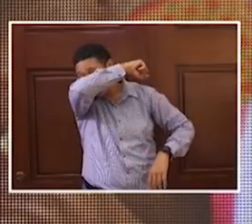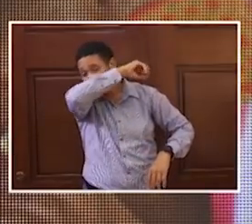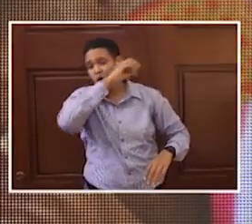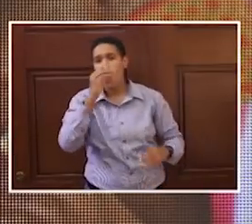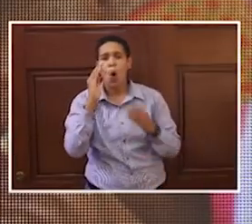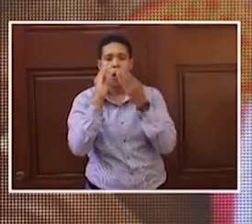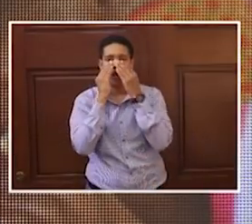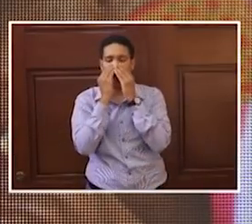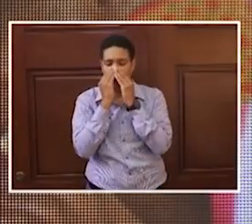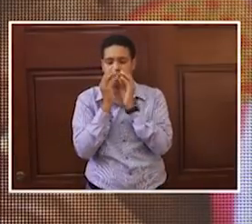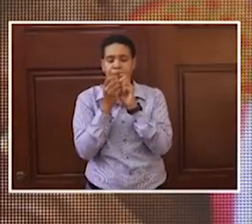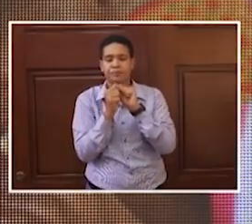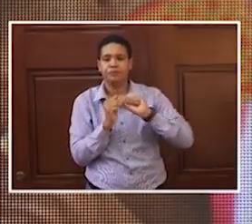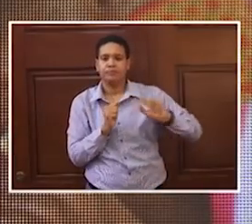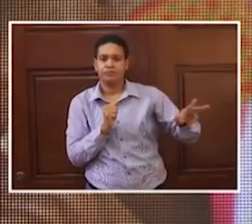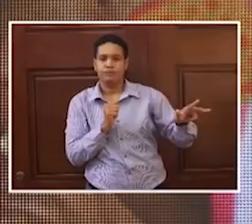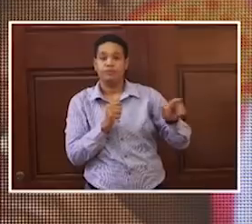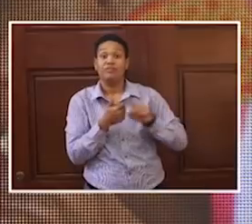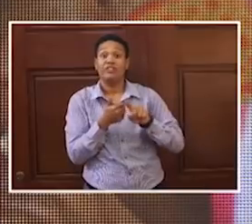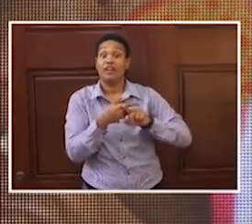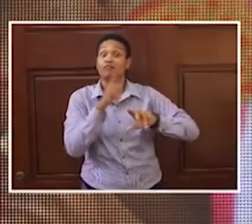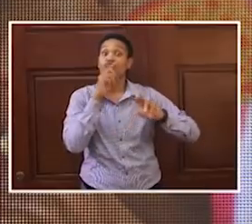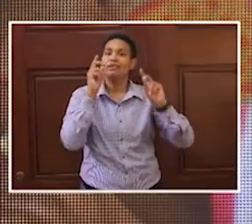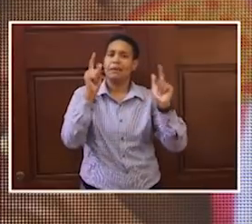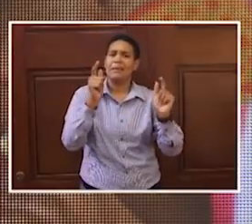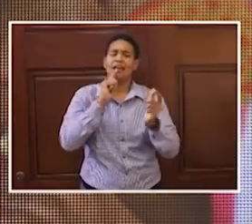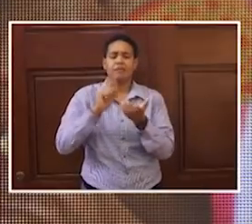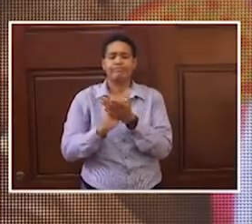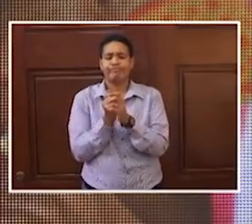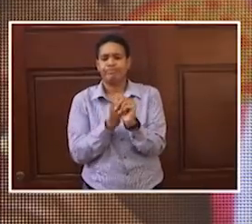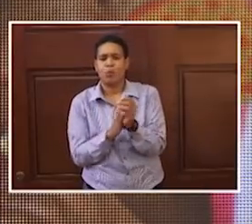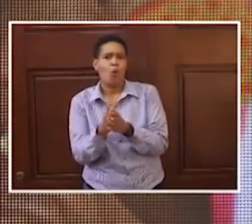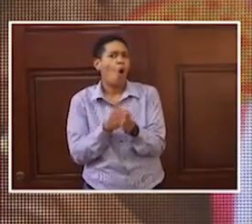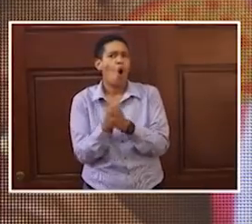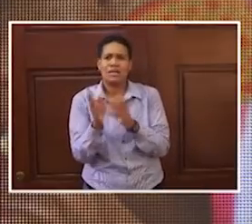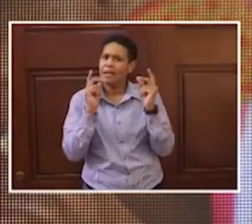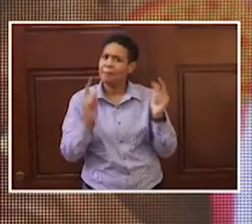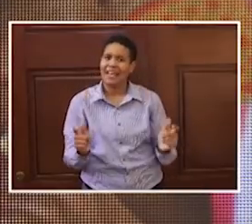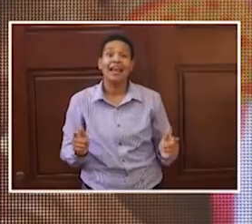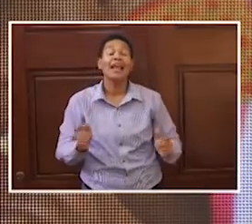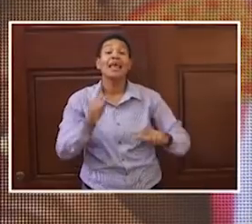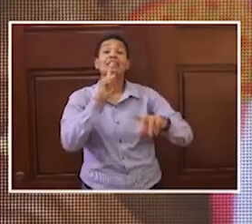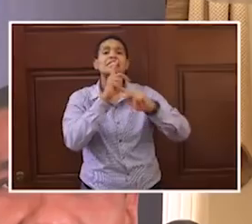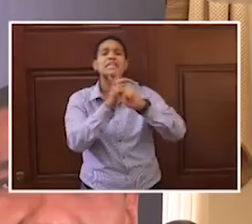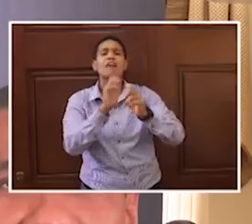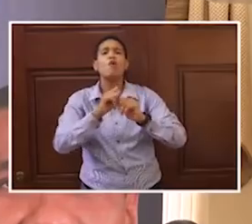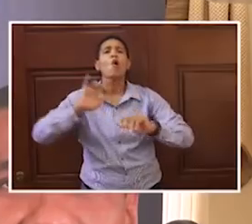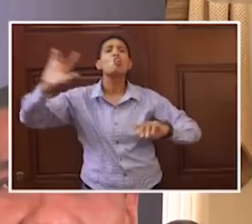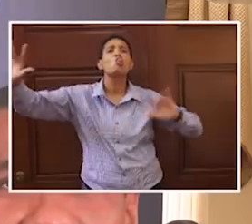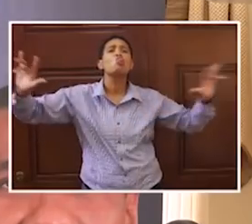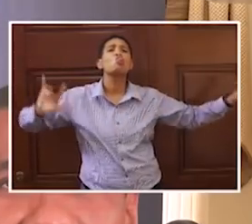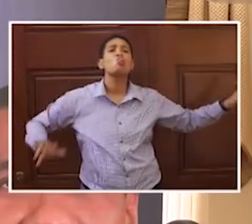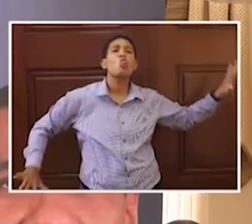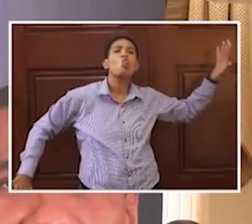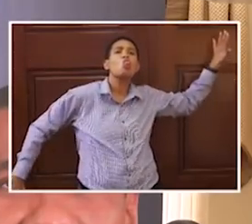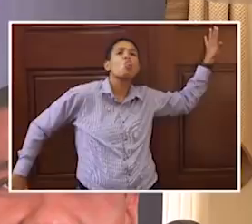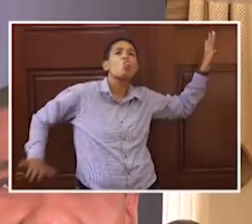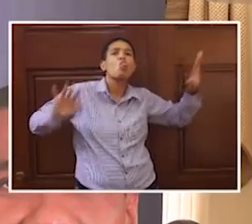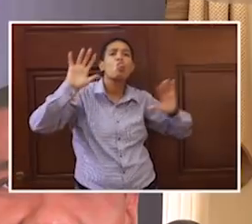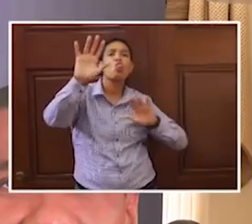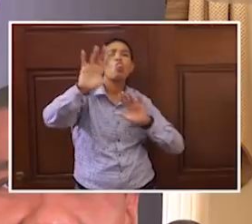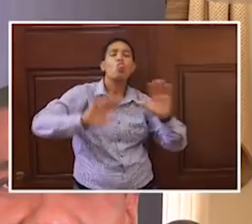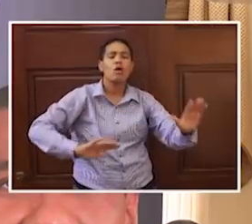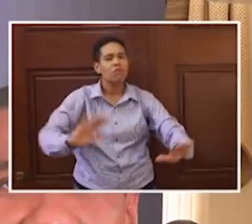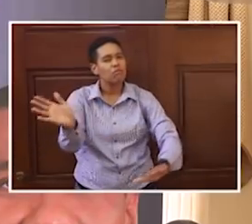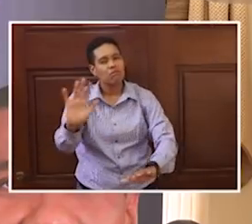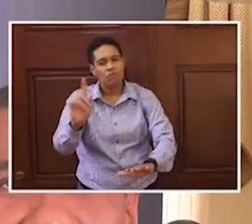tissue and dispose of it immediately, and then sanitize or wash your hands. Be careful how you touch surfaces. Sanitize